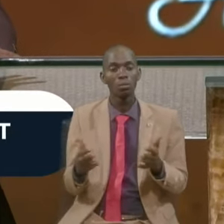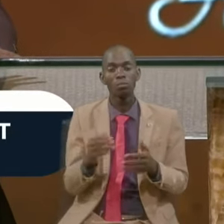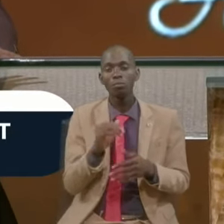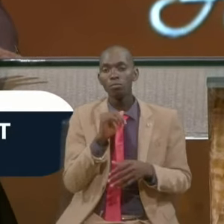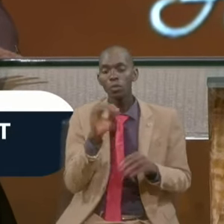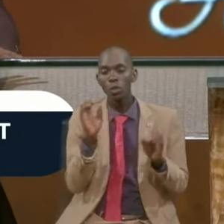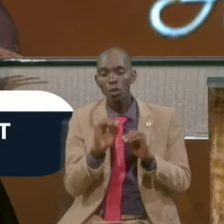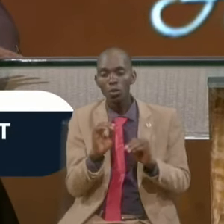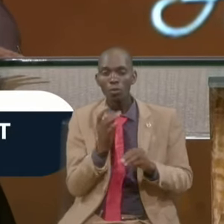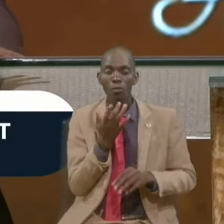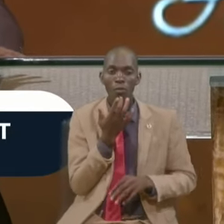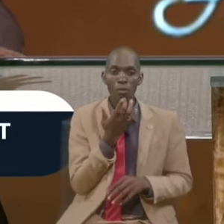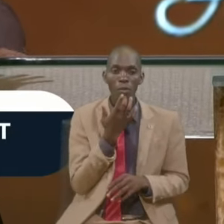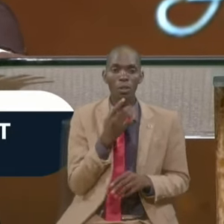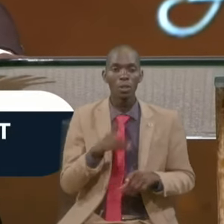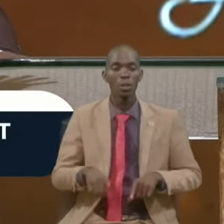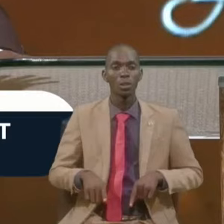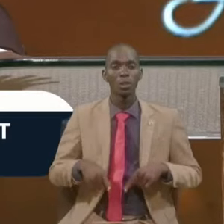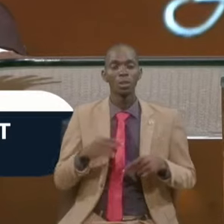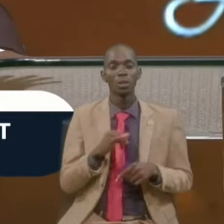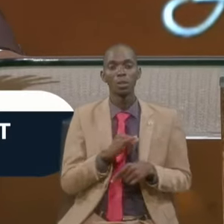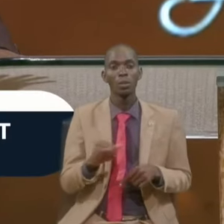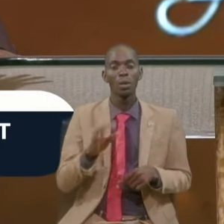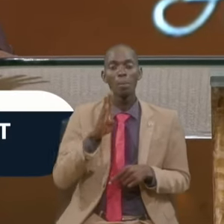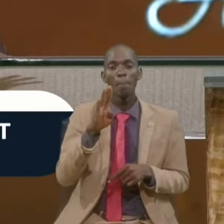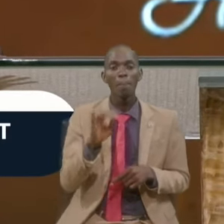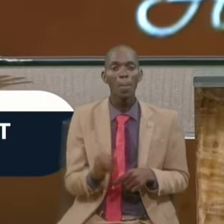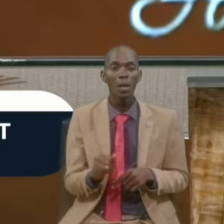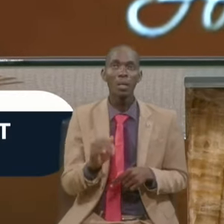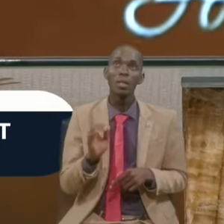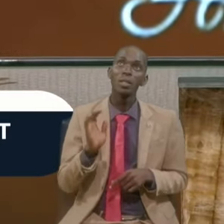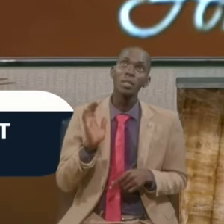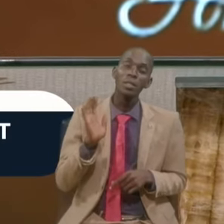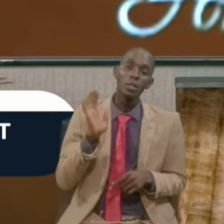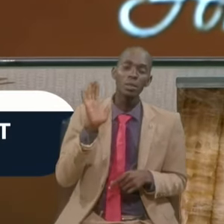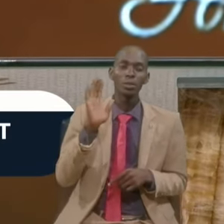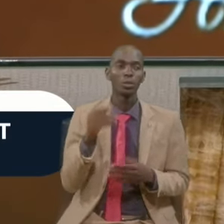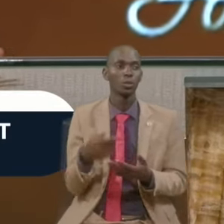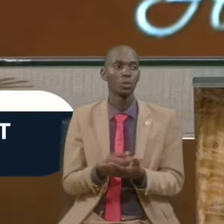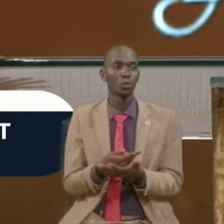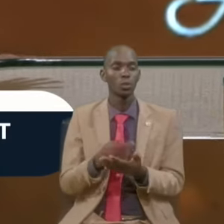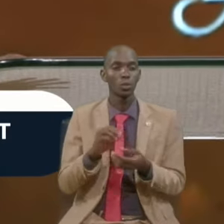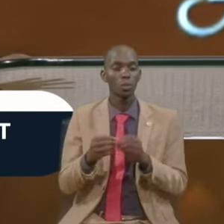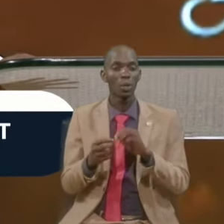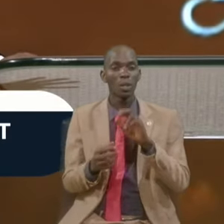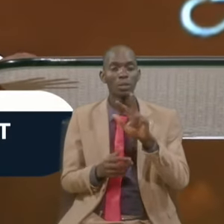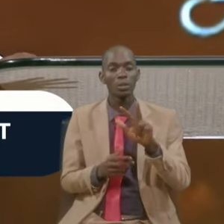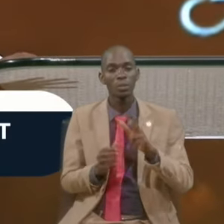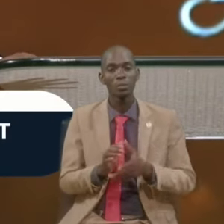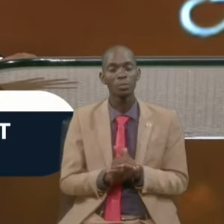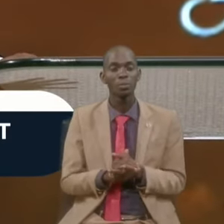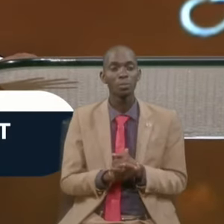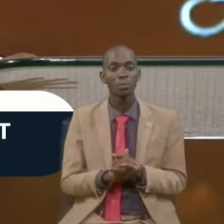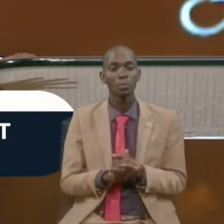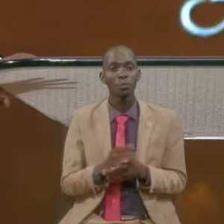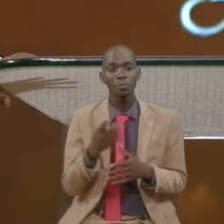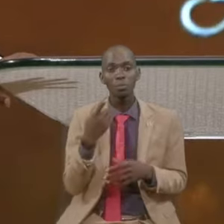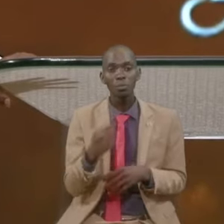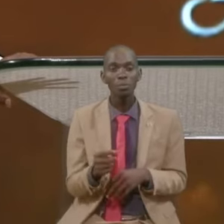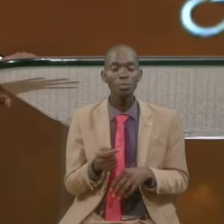partiality, living by his gospel. Number three, the